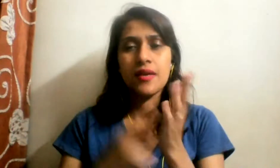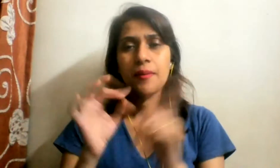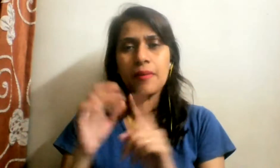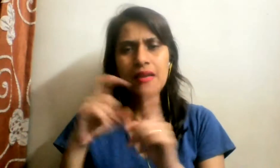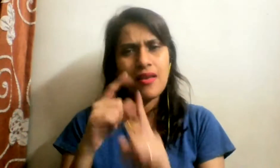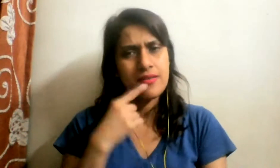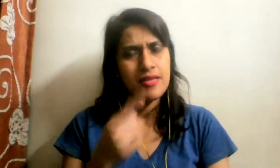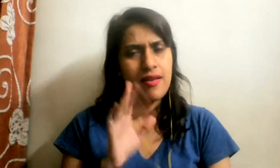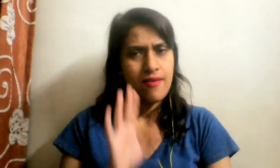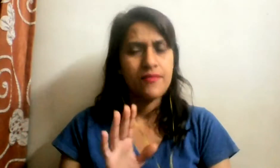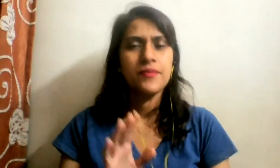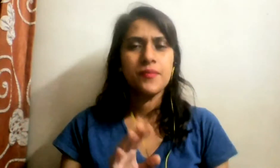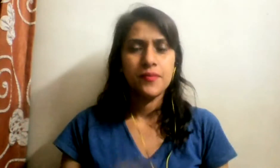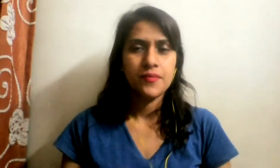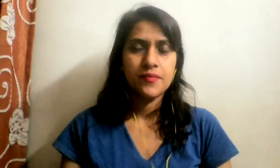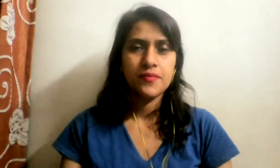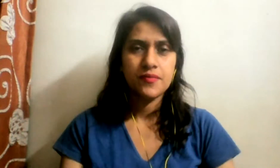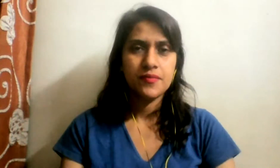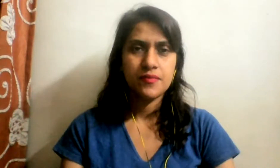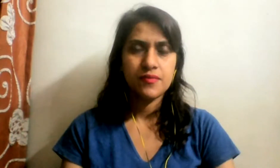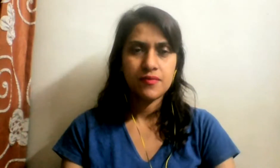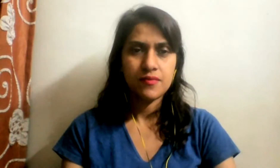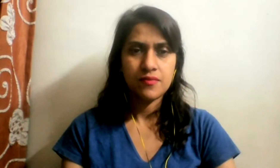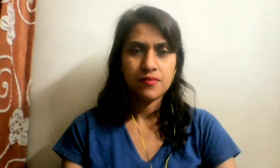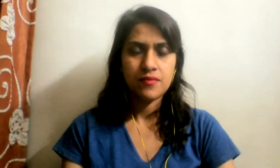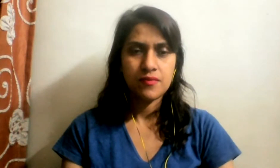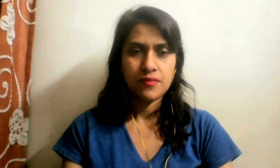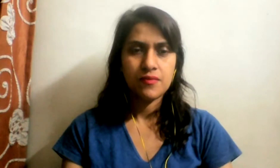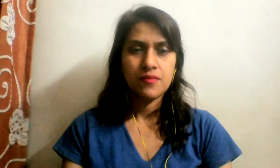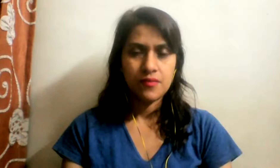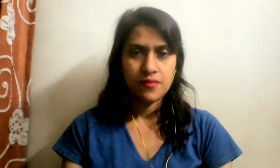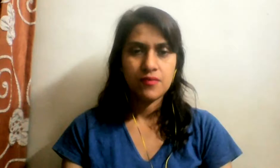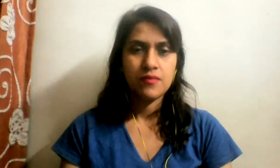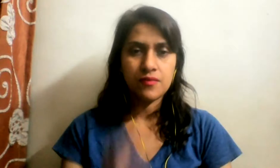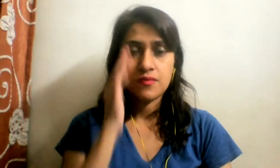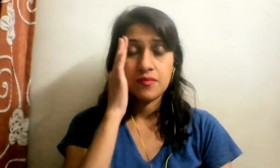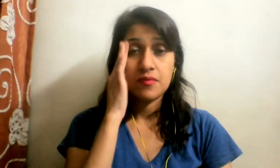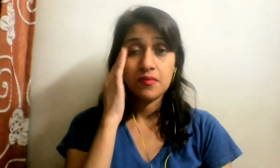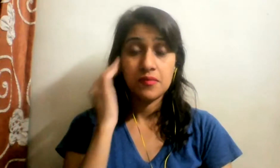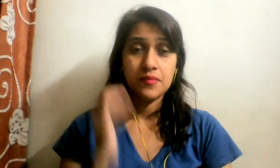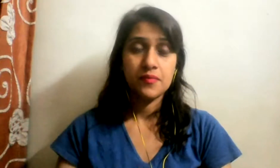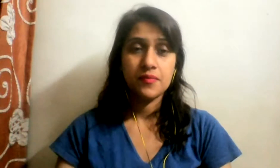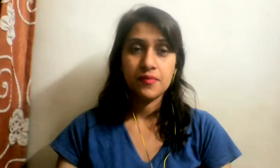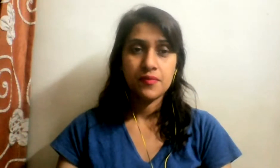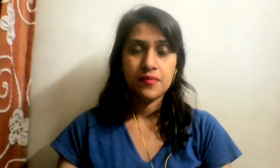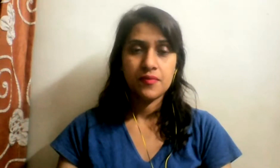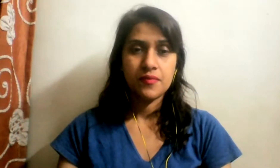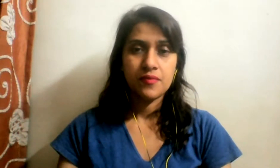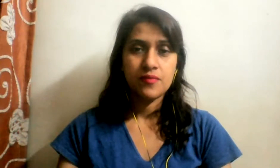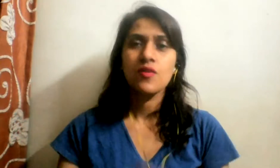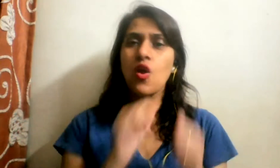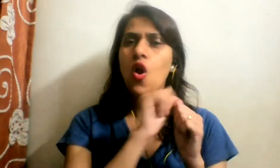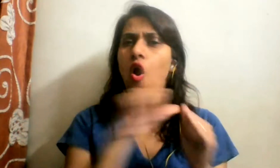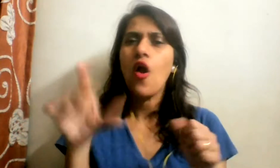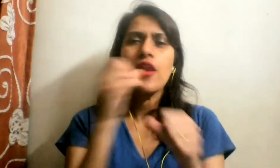all the disability, not really the disability, but all the general